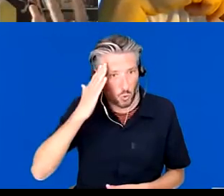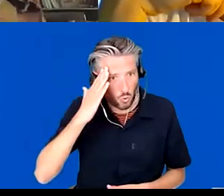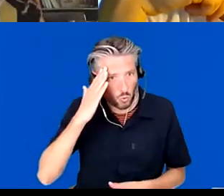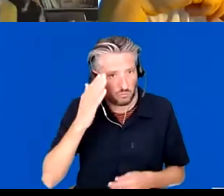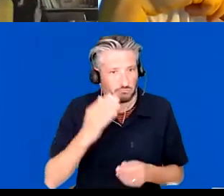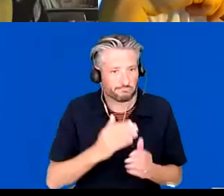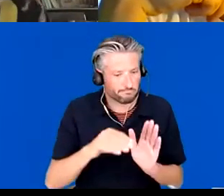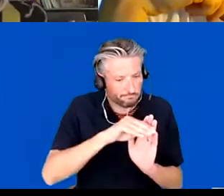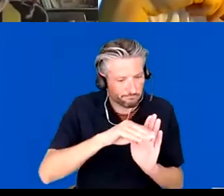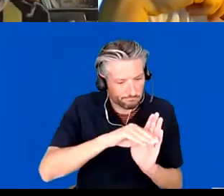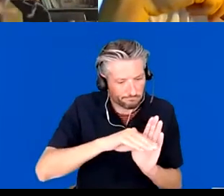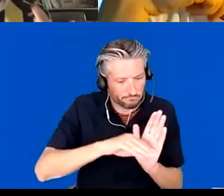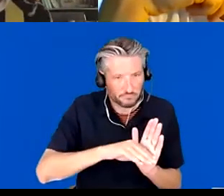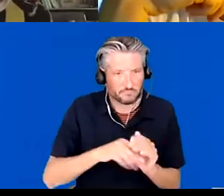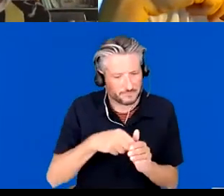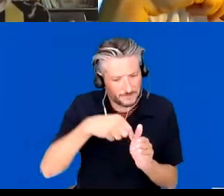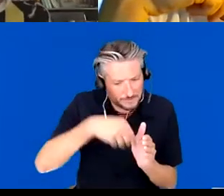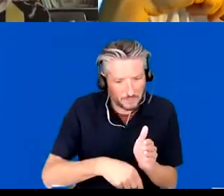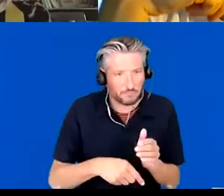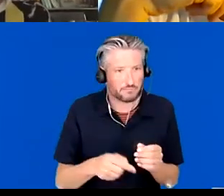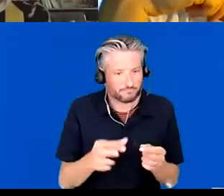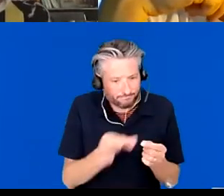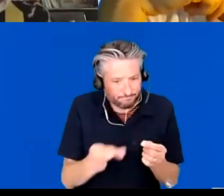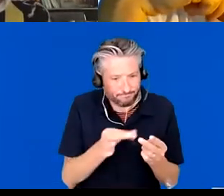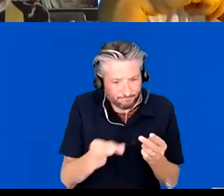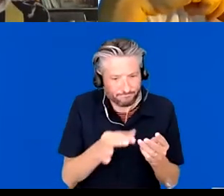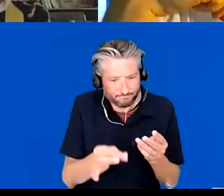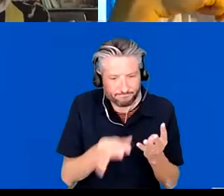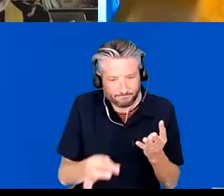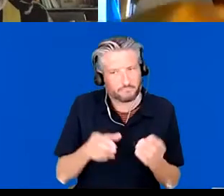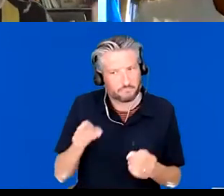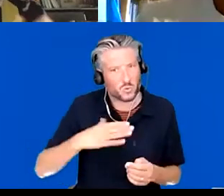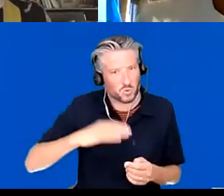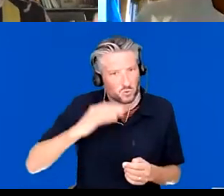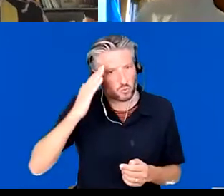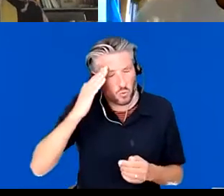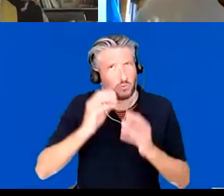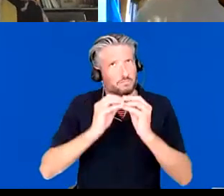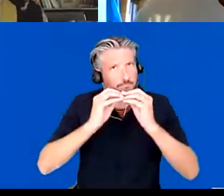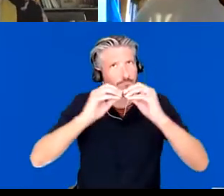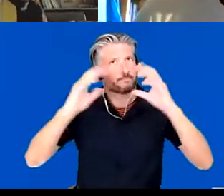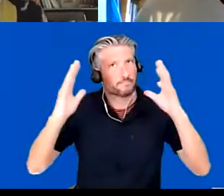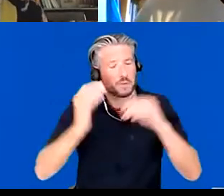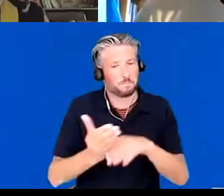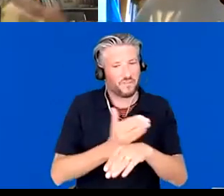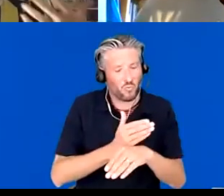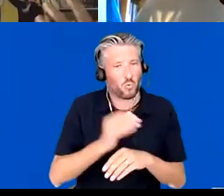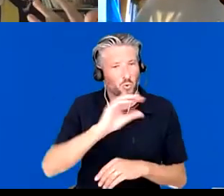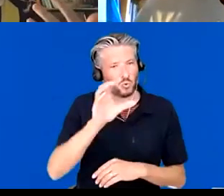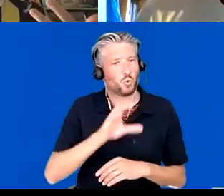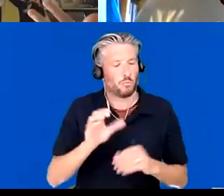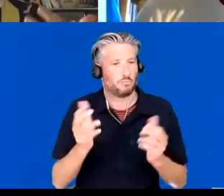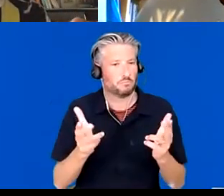that's perhaps human to want to know this in that sense. But I notice now that I wouldn't say we are